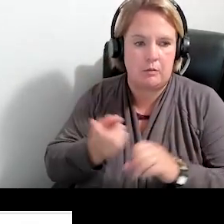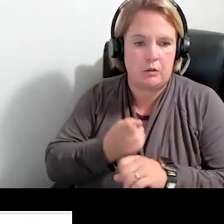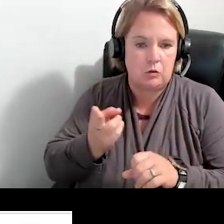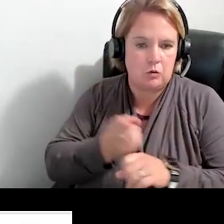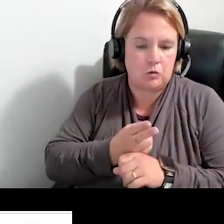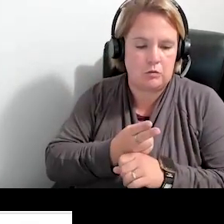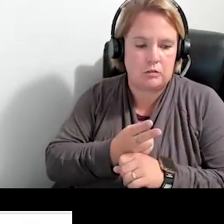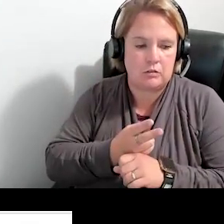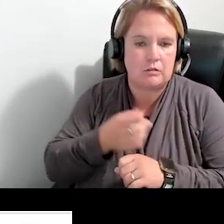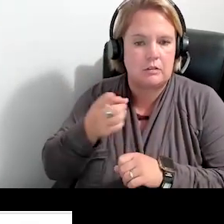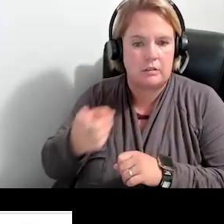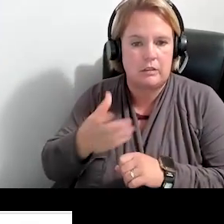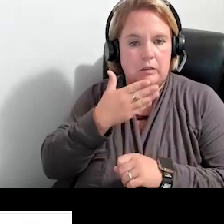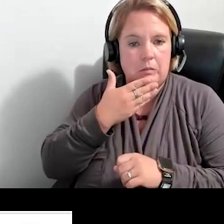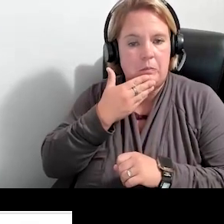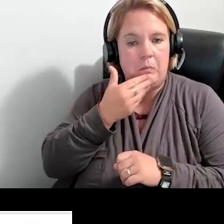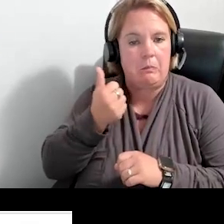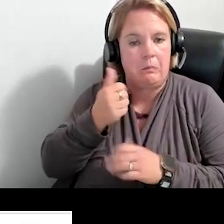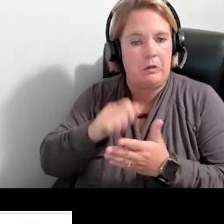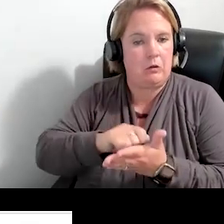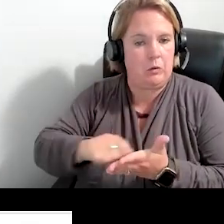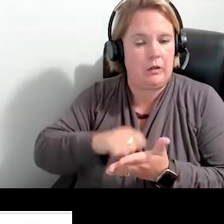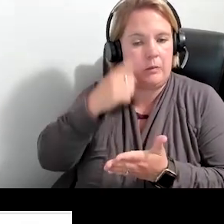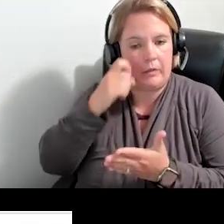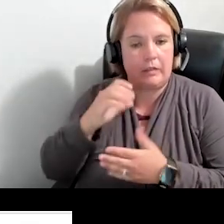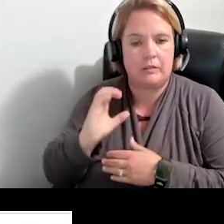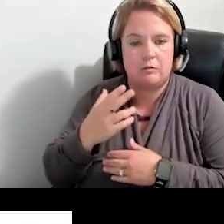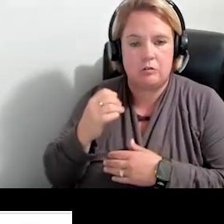he has become a better writer because of ChatGPT.